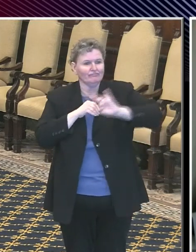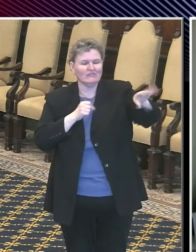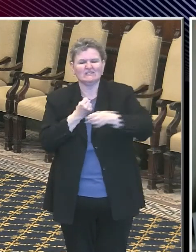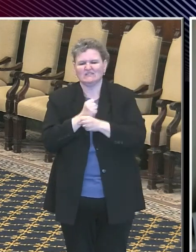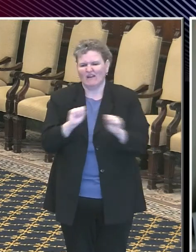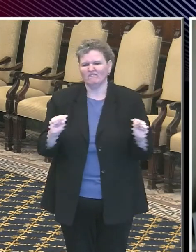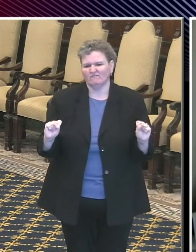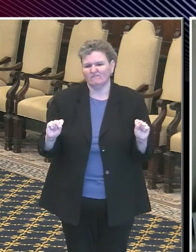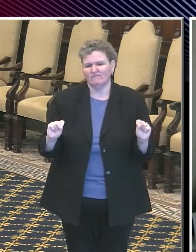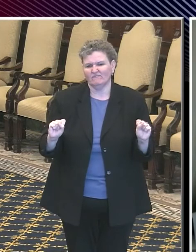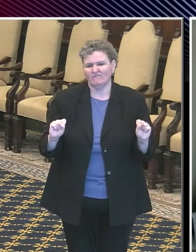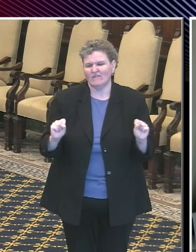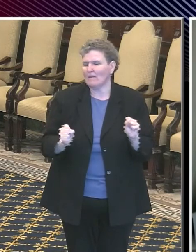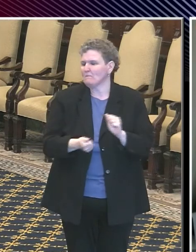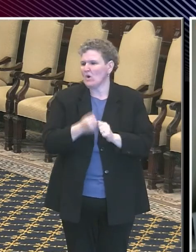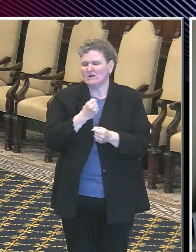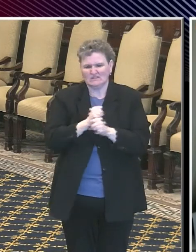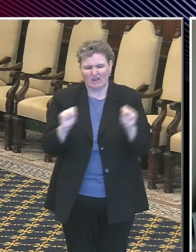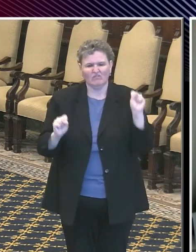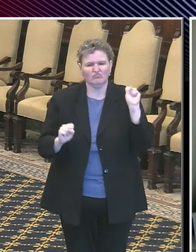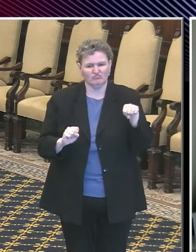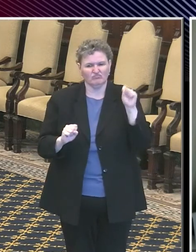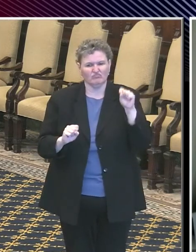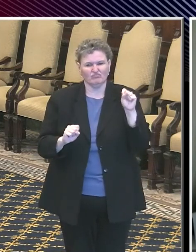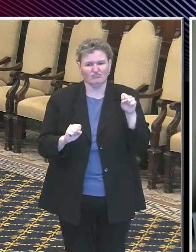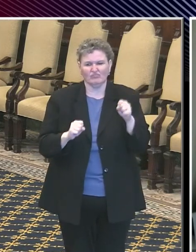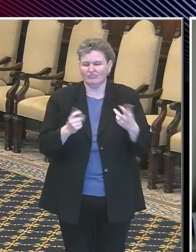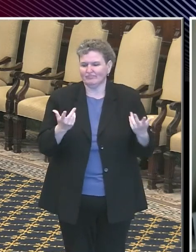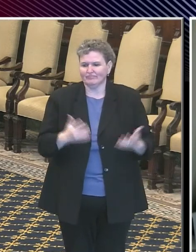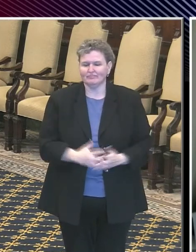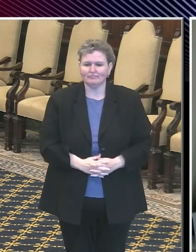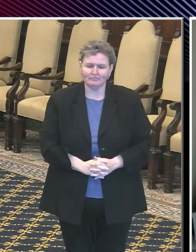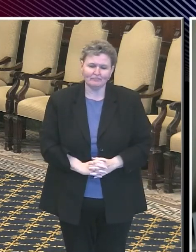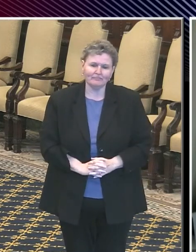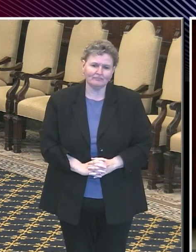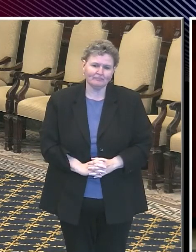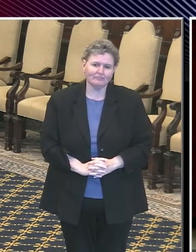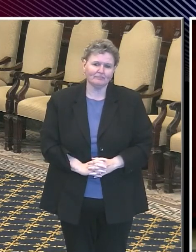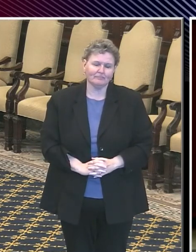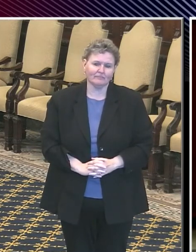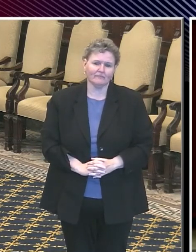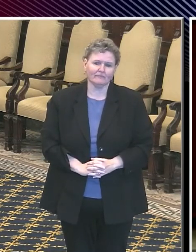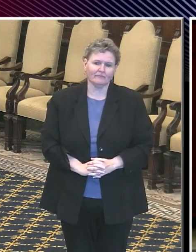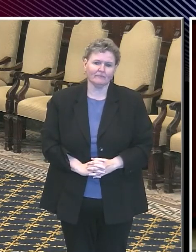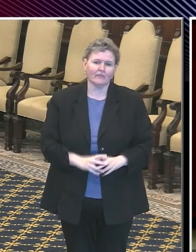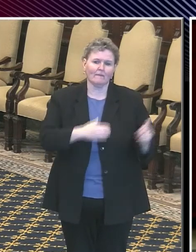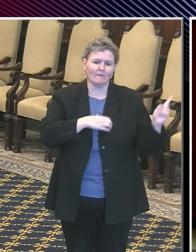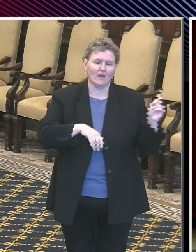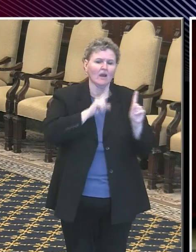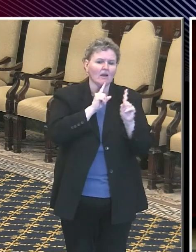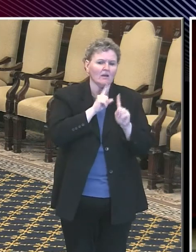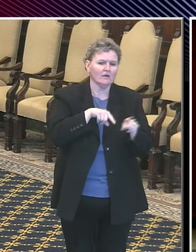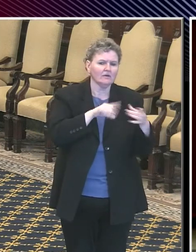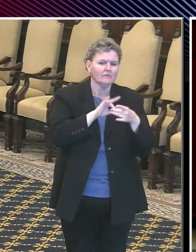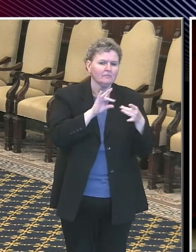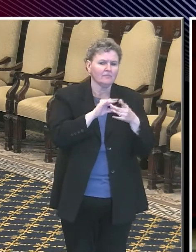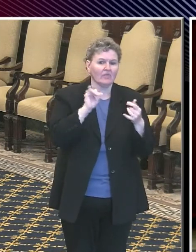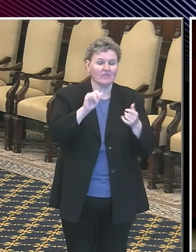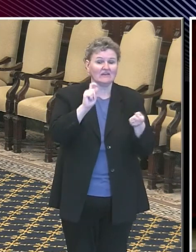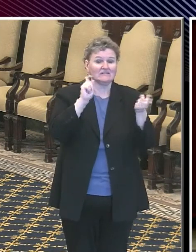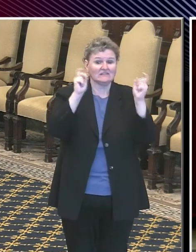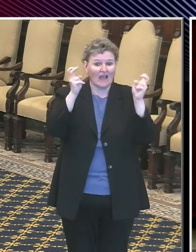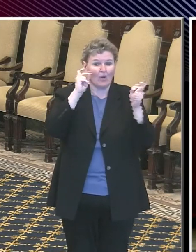settings. And by doing so, we think we'll also open up shelter space that can be made available to those people who are sheltering in the airport. So I